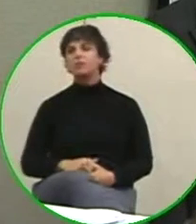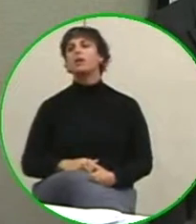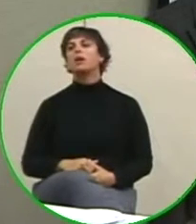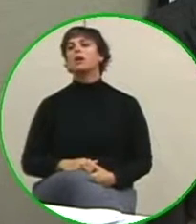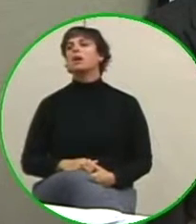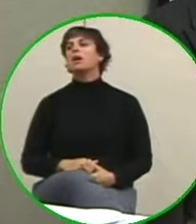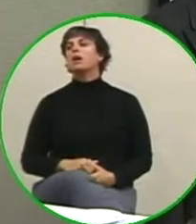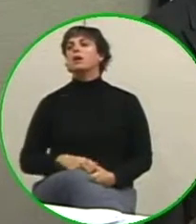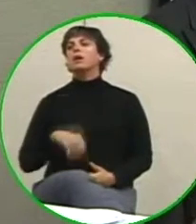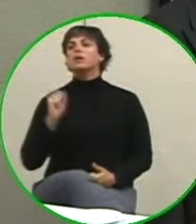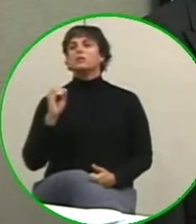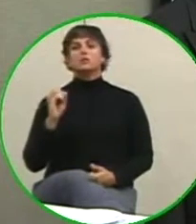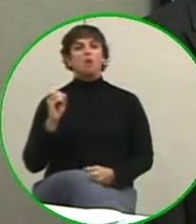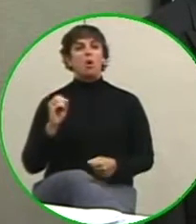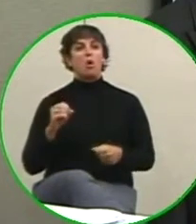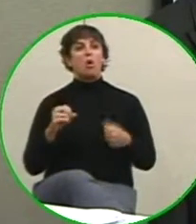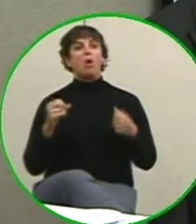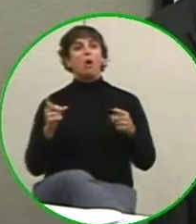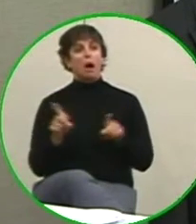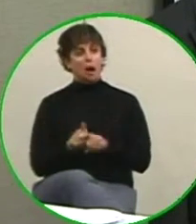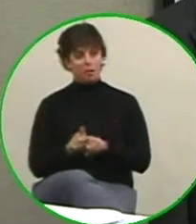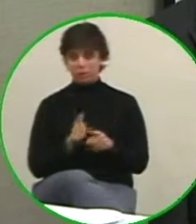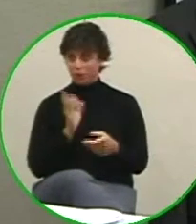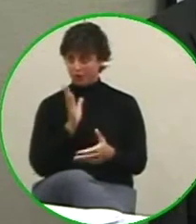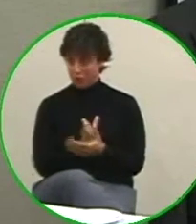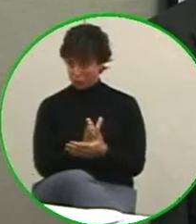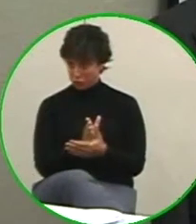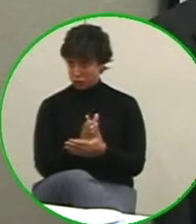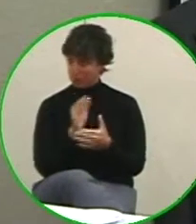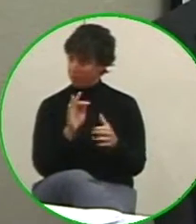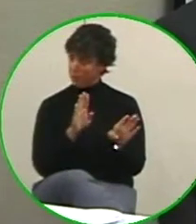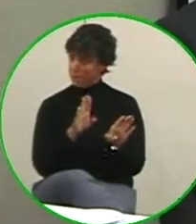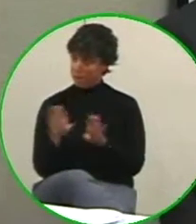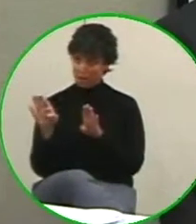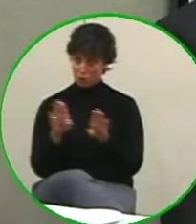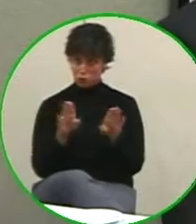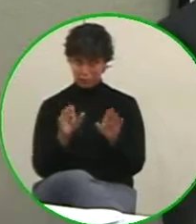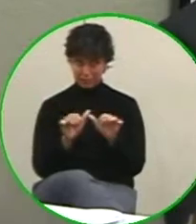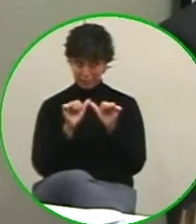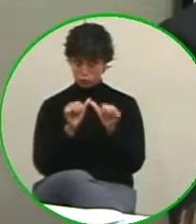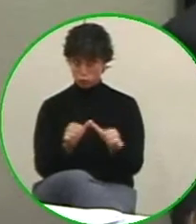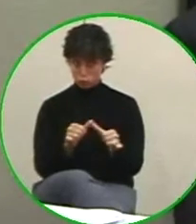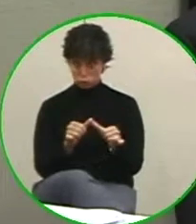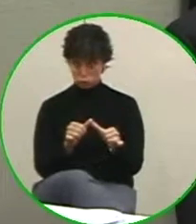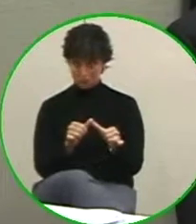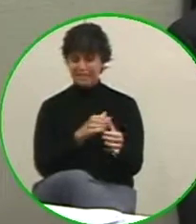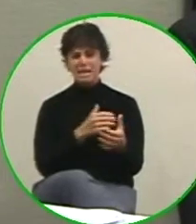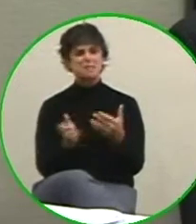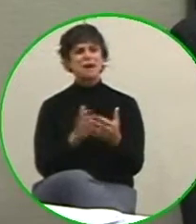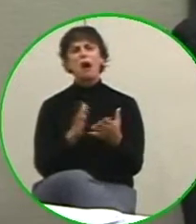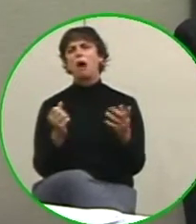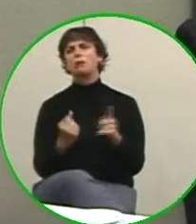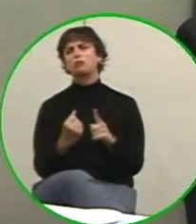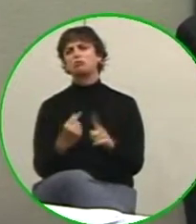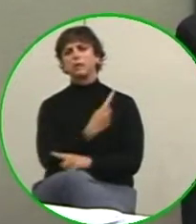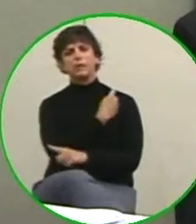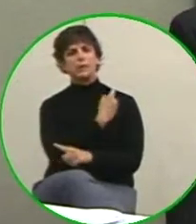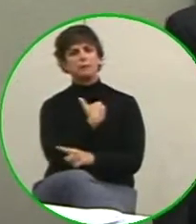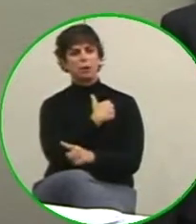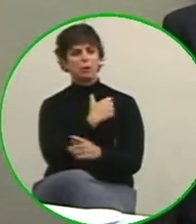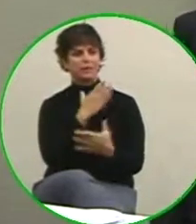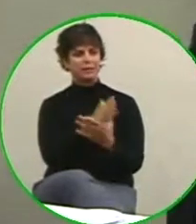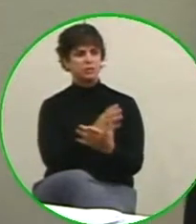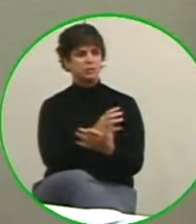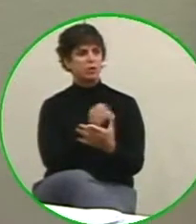So as an intervention, if the behavior continues, no matter how extreme we think our intervention